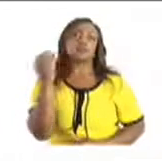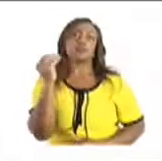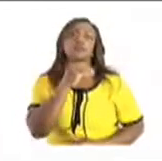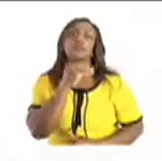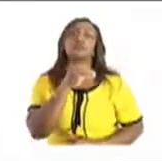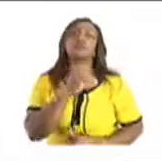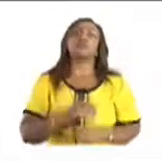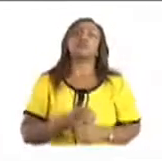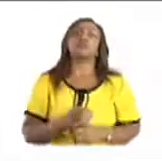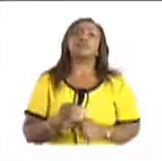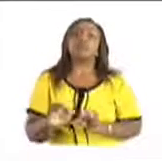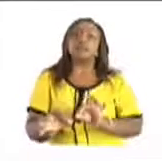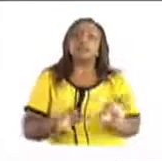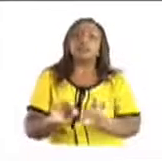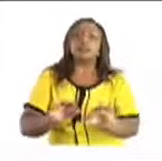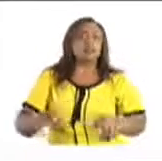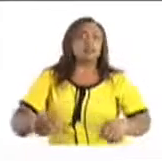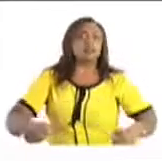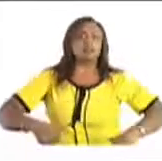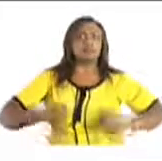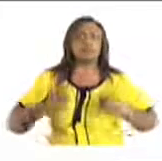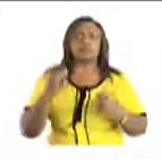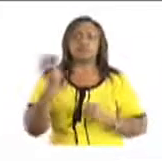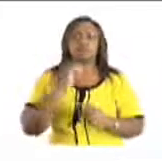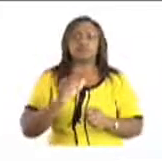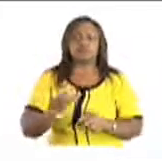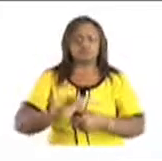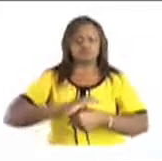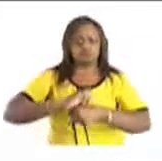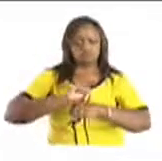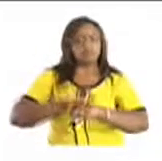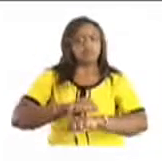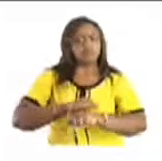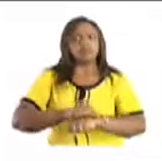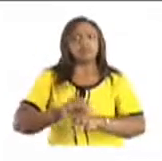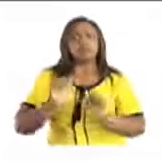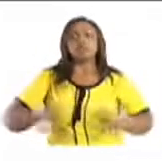Explain how healthy eating habits can improve your health.